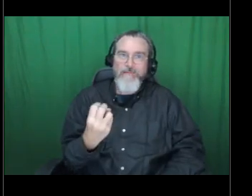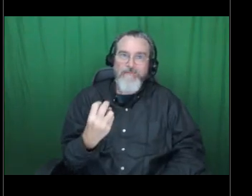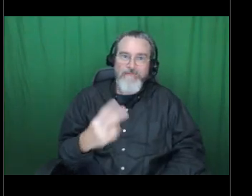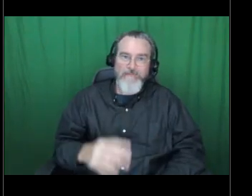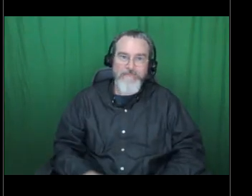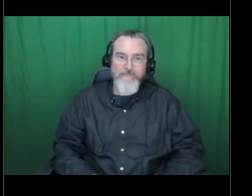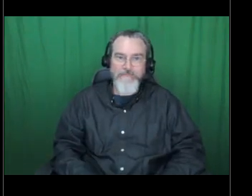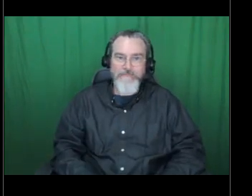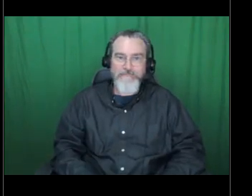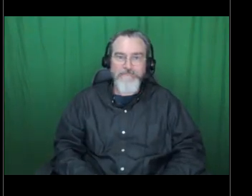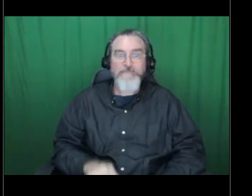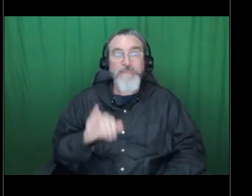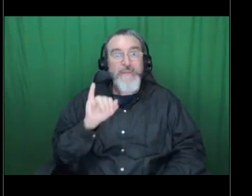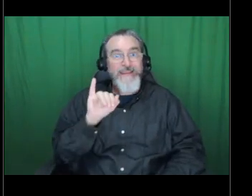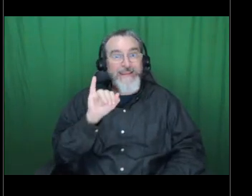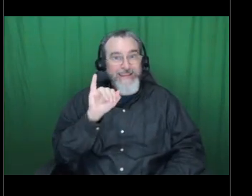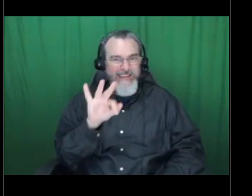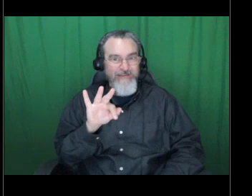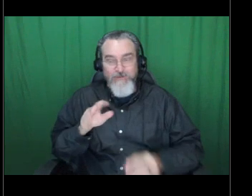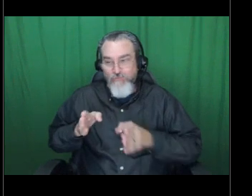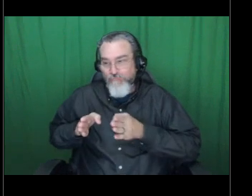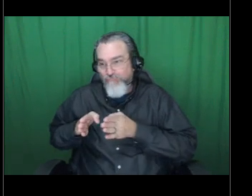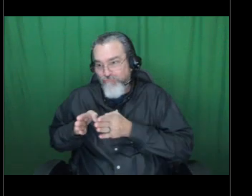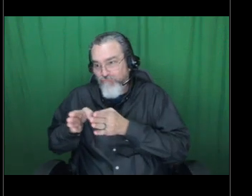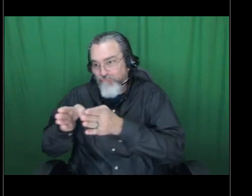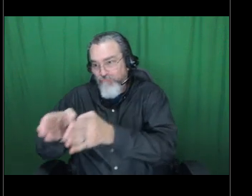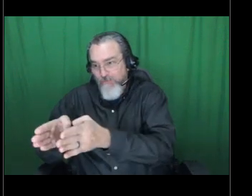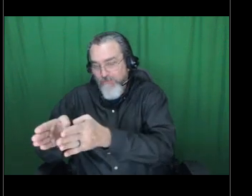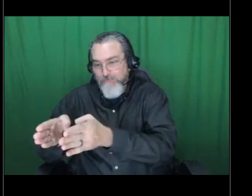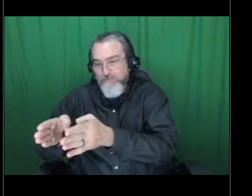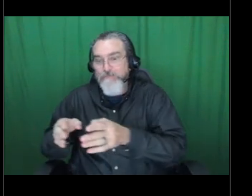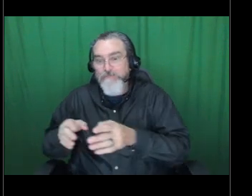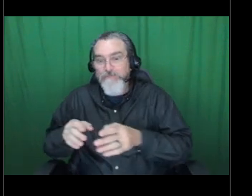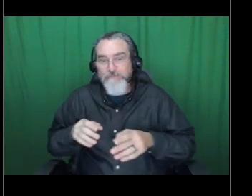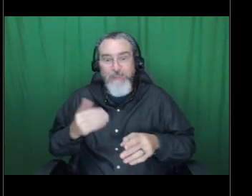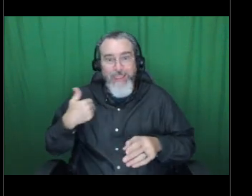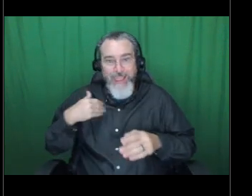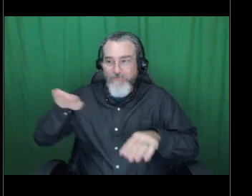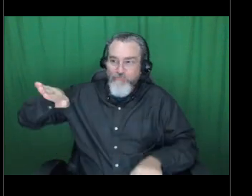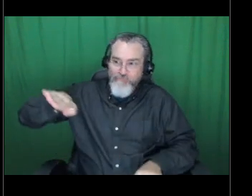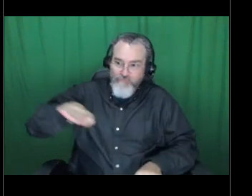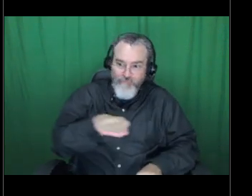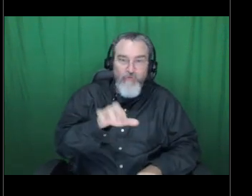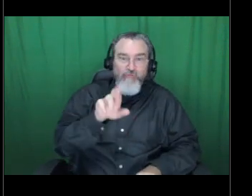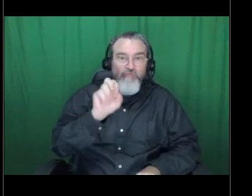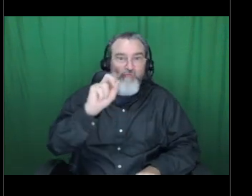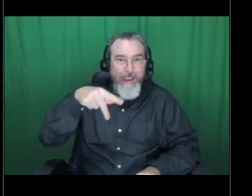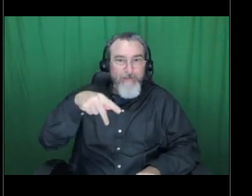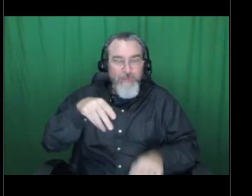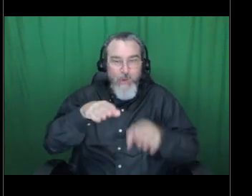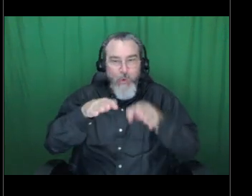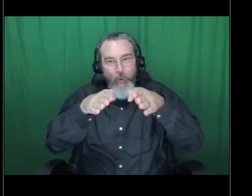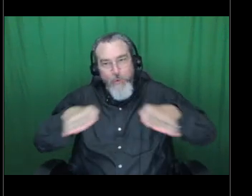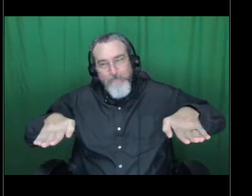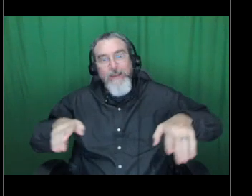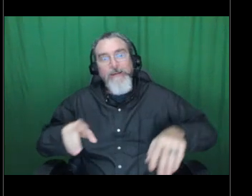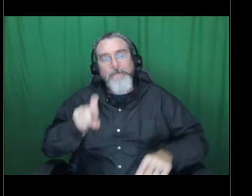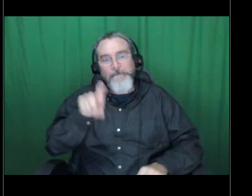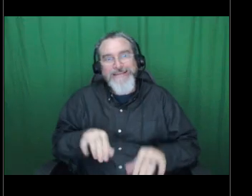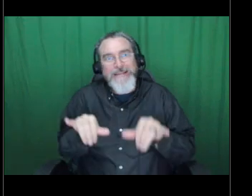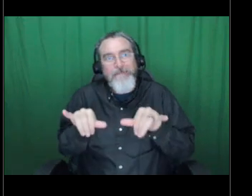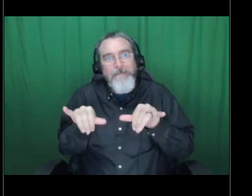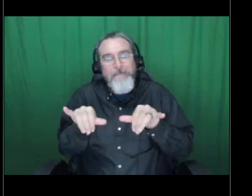route passes by the top of a flared ramp, a minimum width of 36